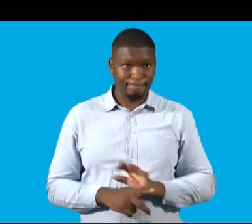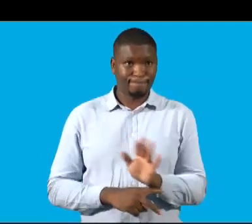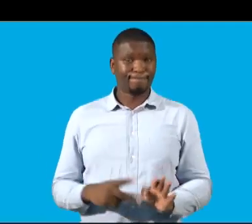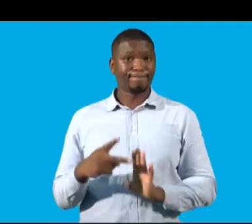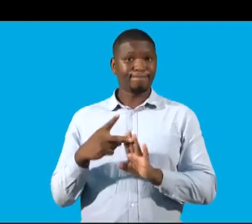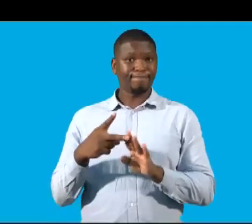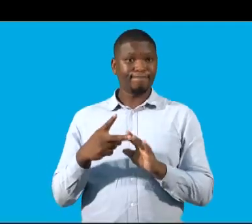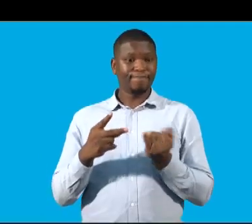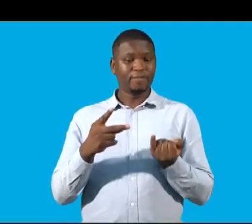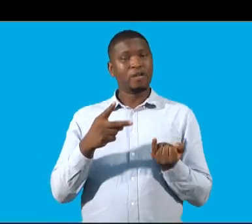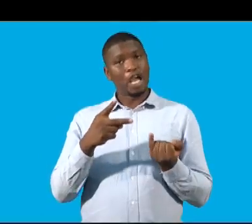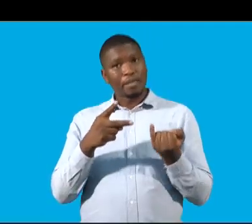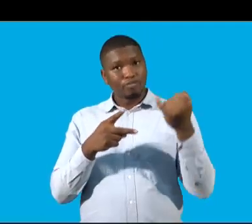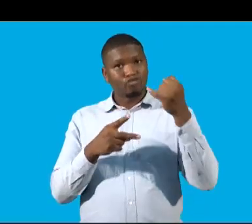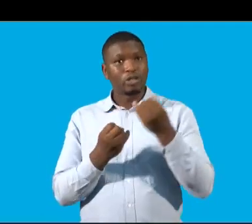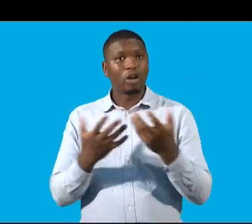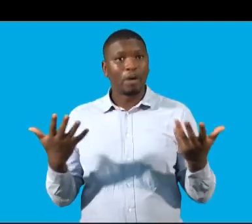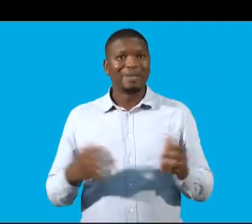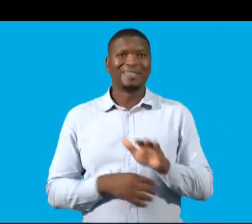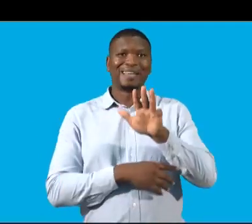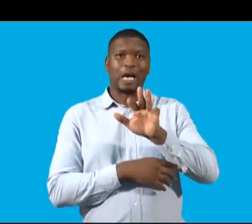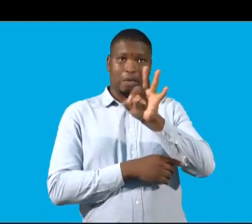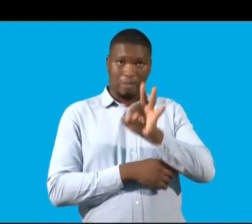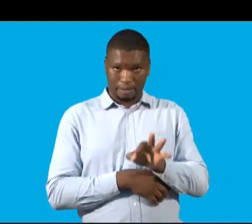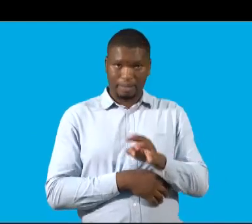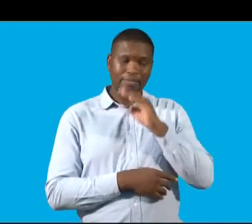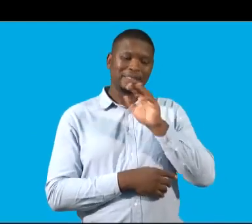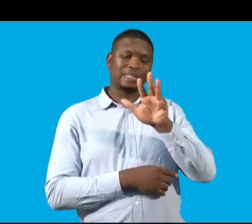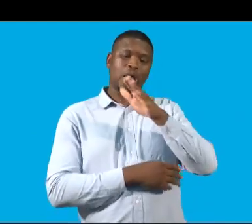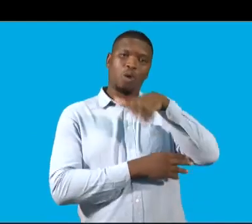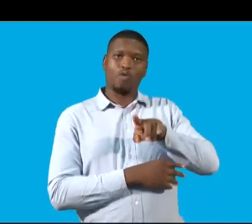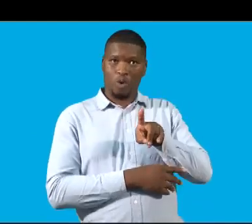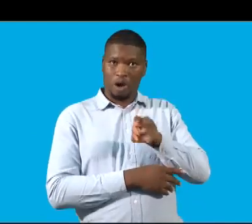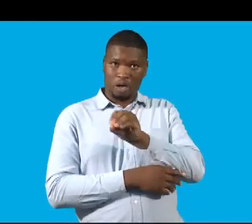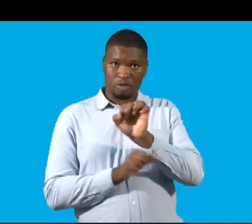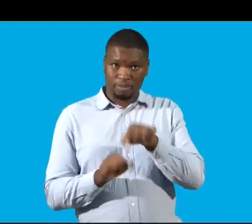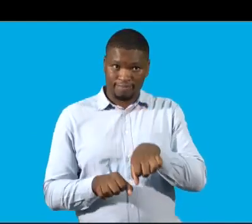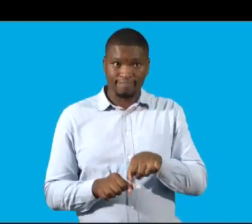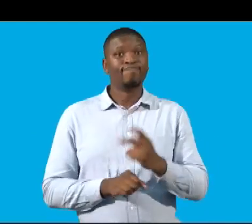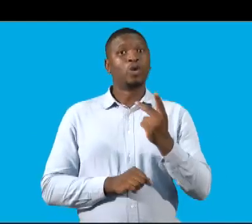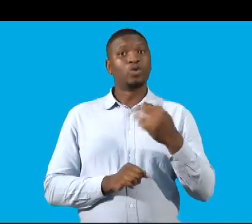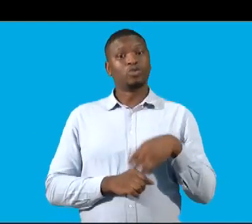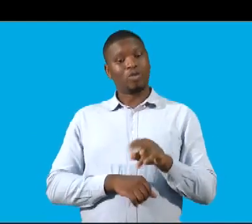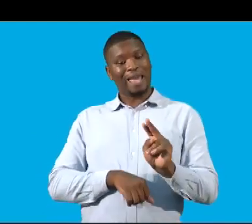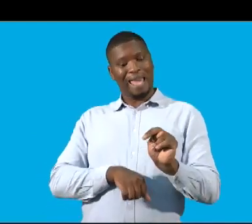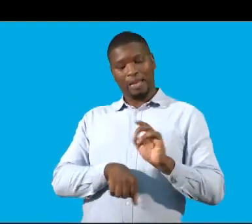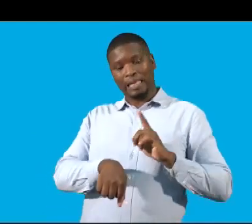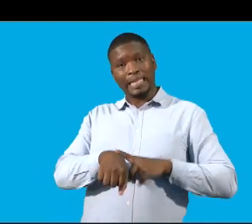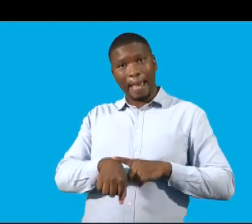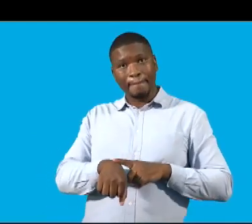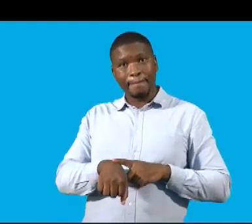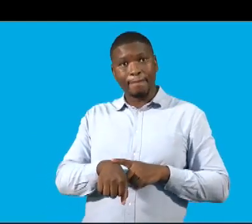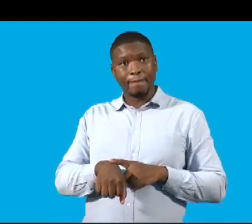450,000. Now, when it comes to the interest, we are told that it is 9%, which is 9 divided by 100. And we know that